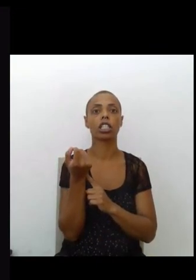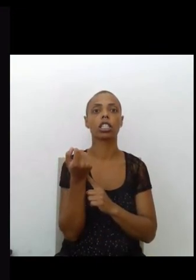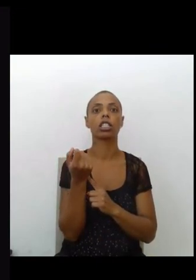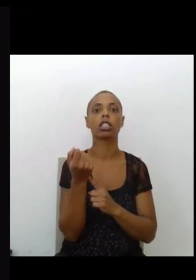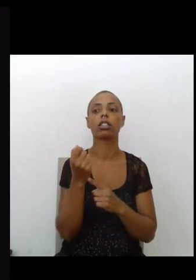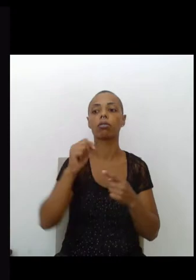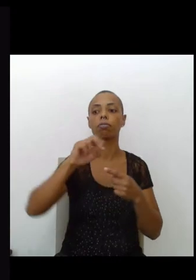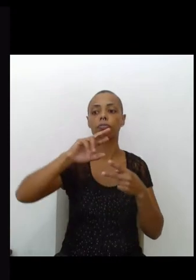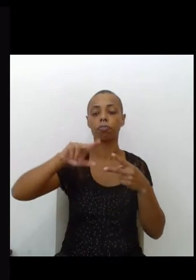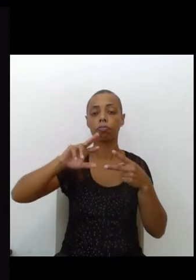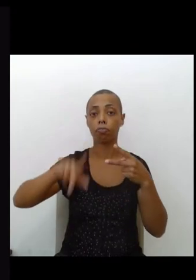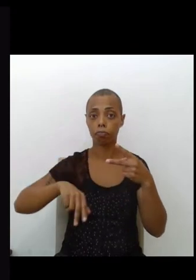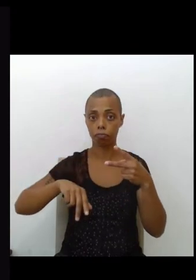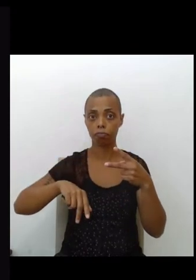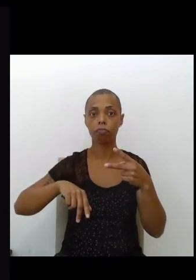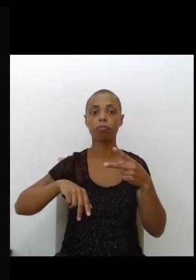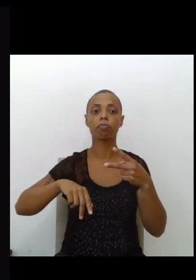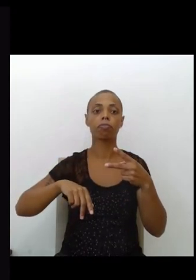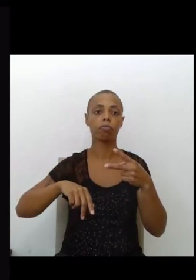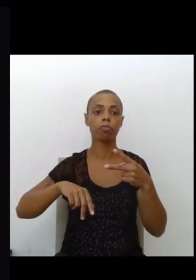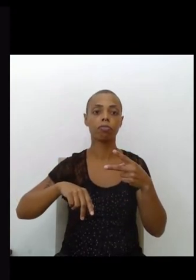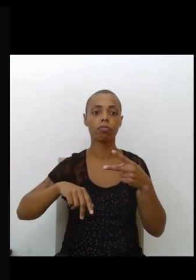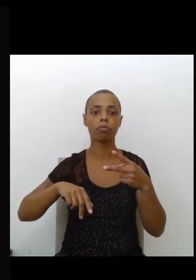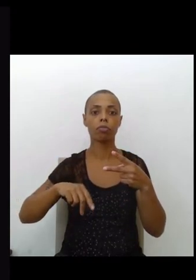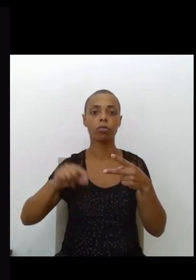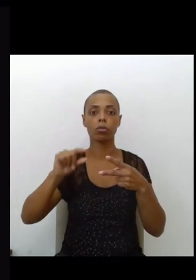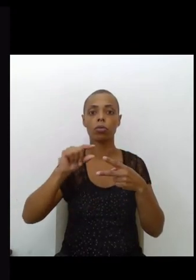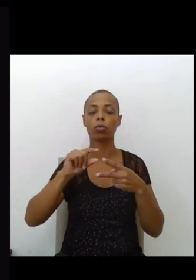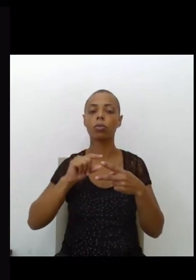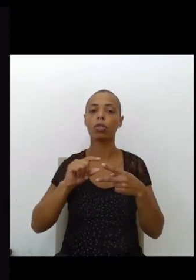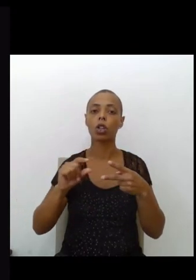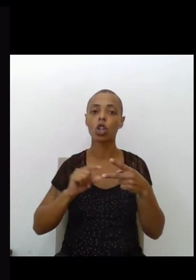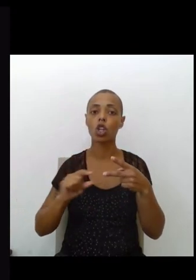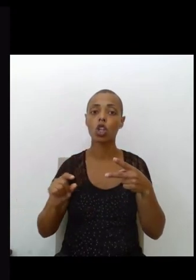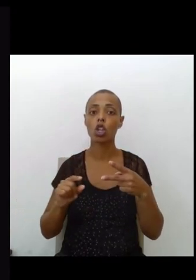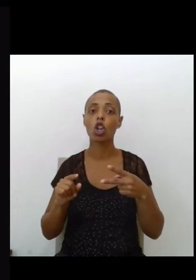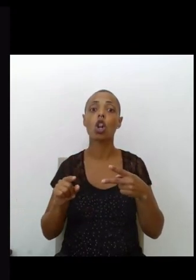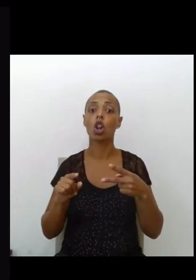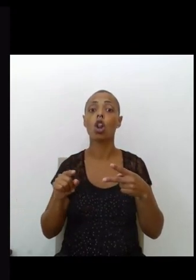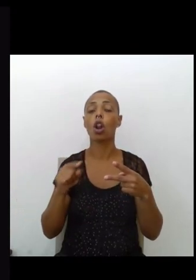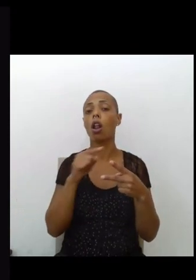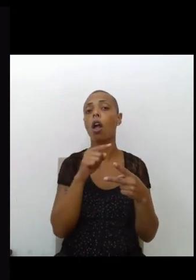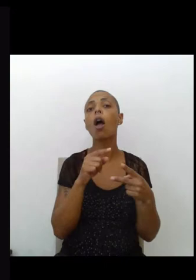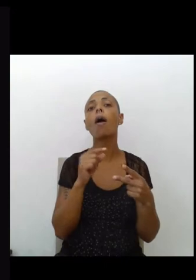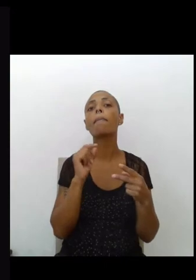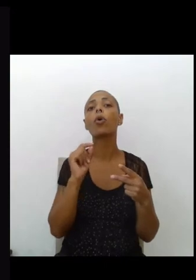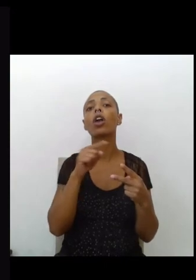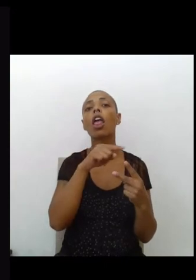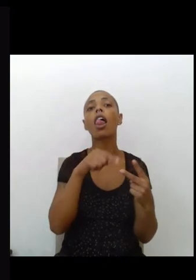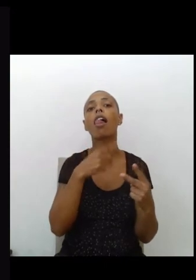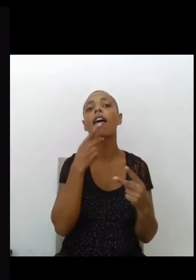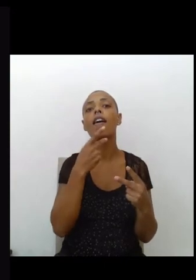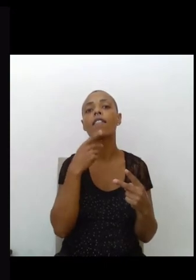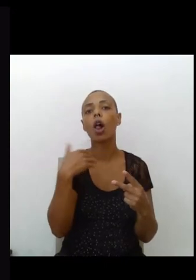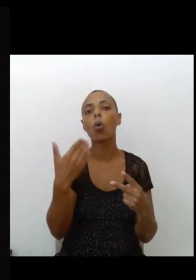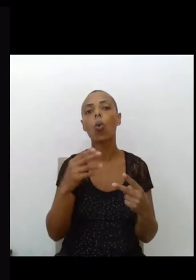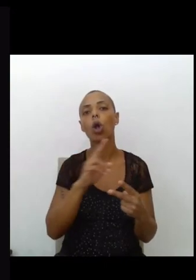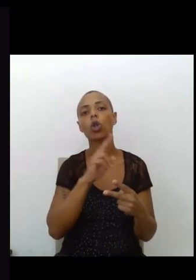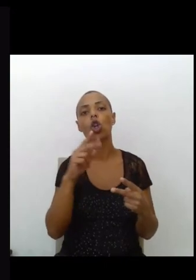what both artists are set entitling their work in this way is in the first